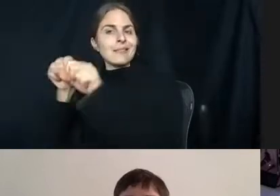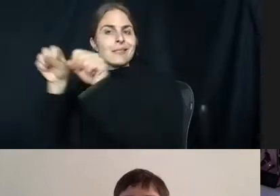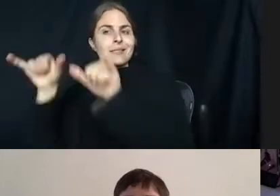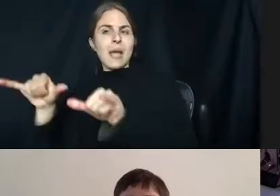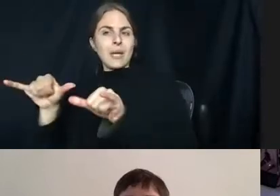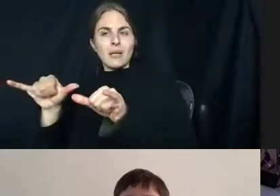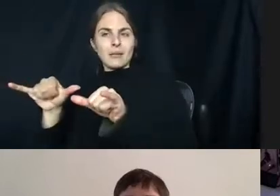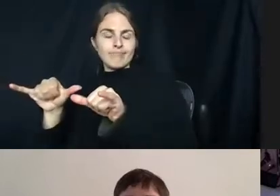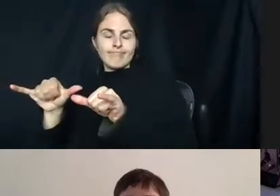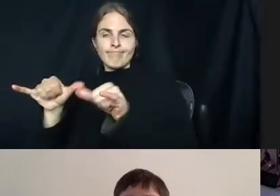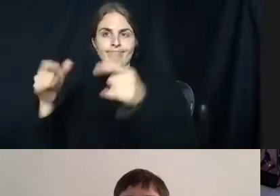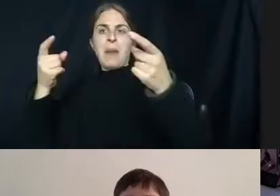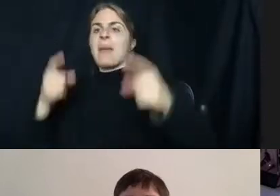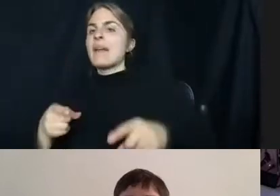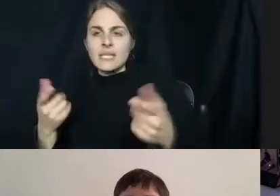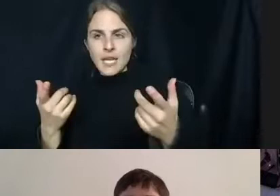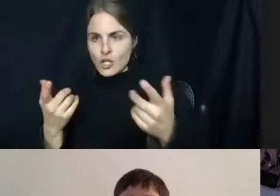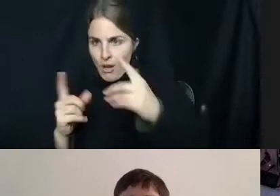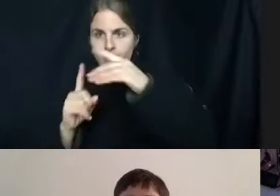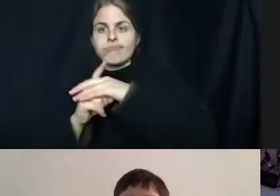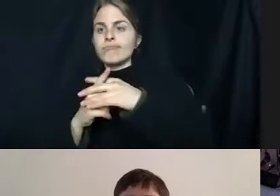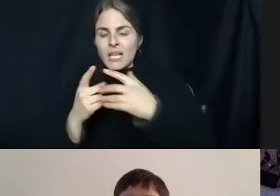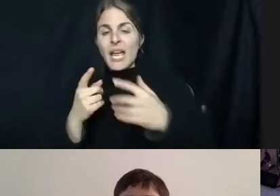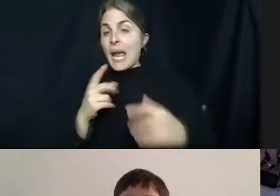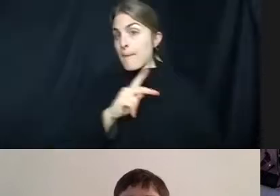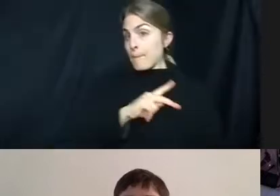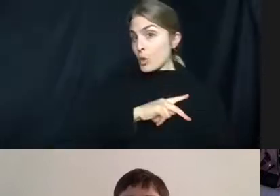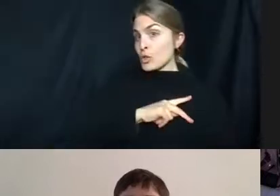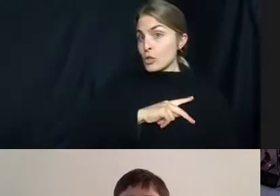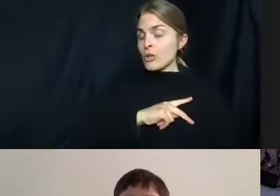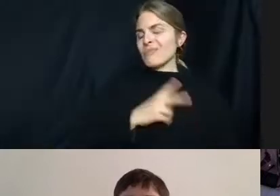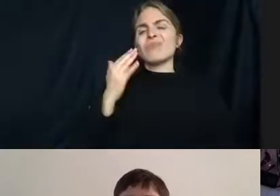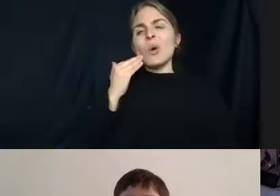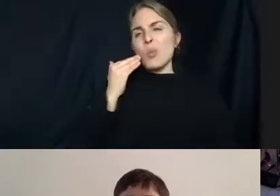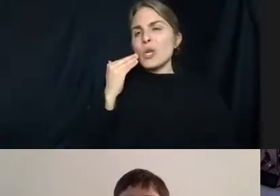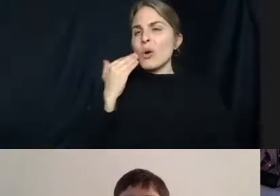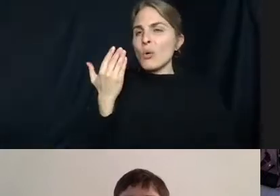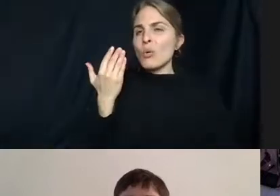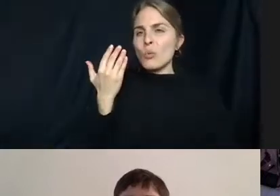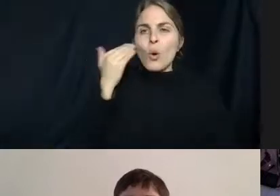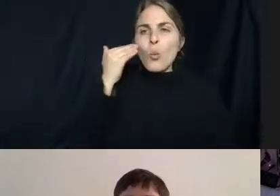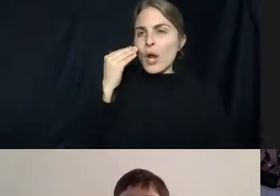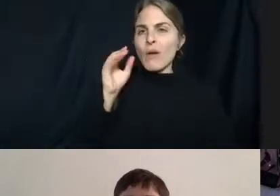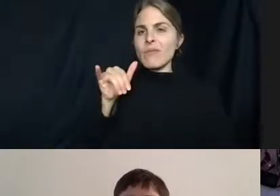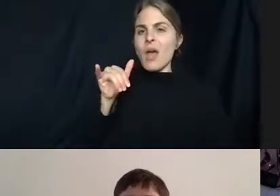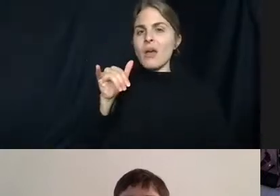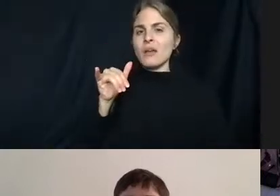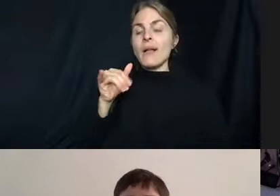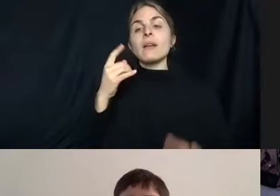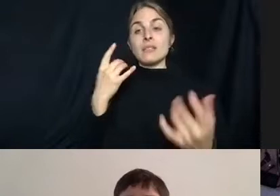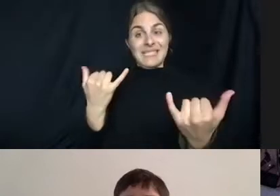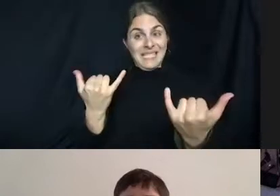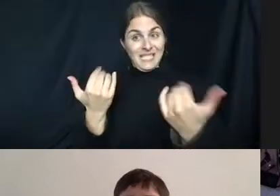manifestations. And I think that the personal we're probably all aware of on some level. I think our focus tonight, although